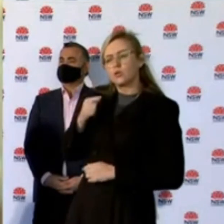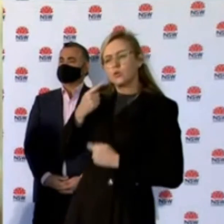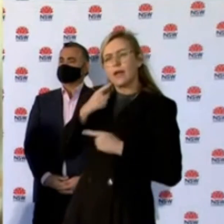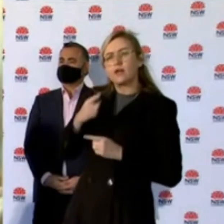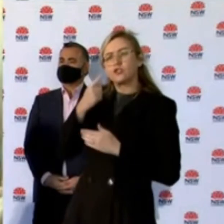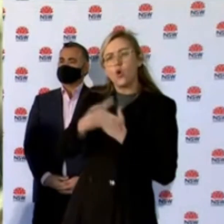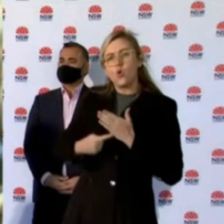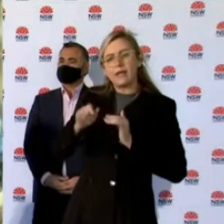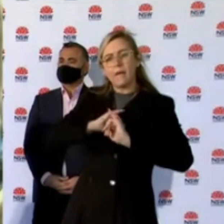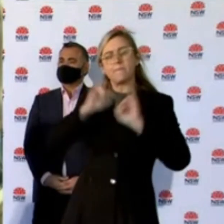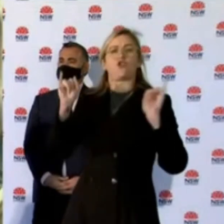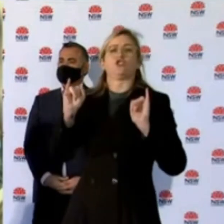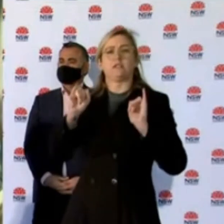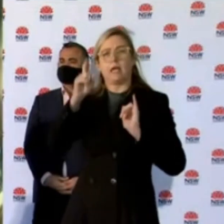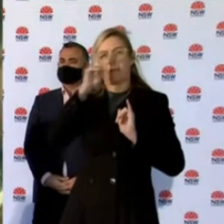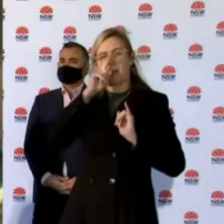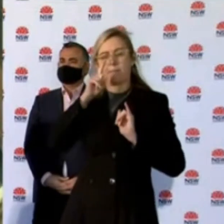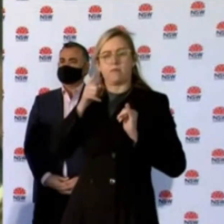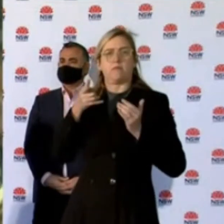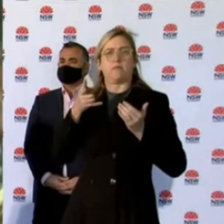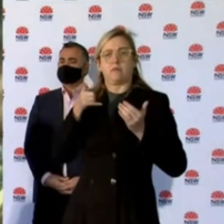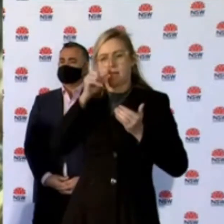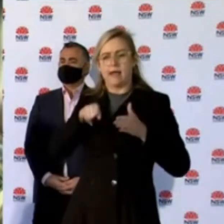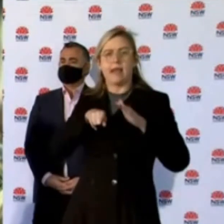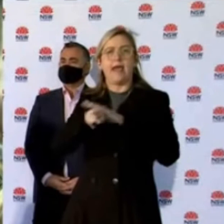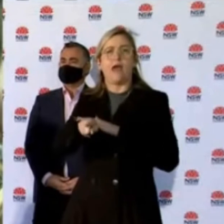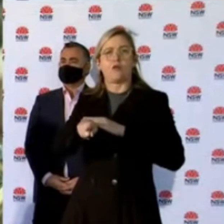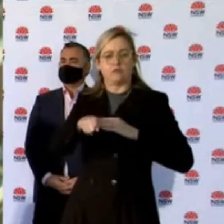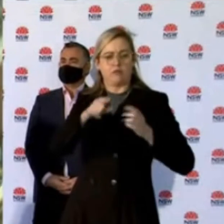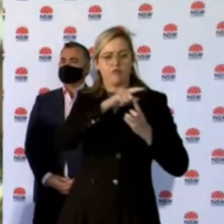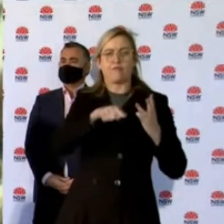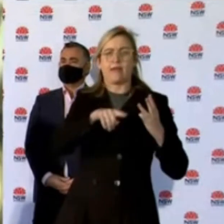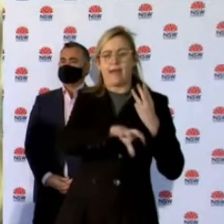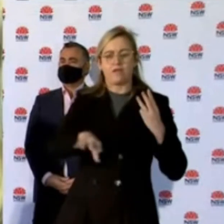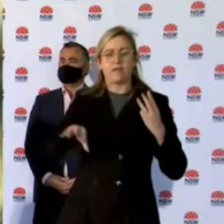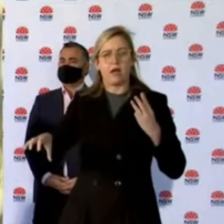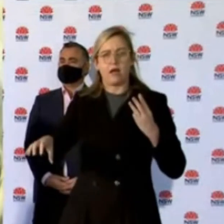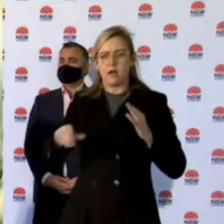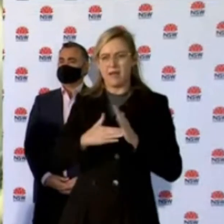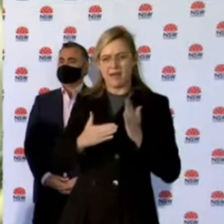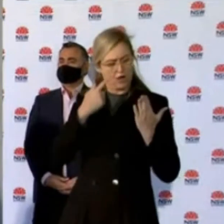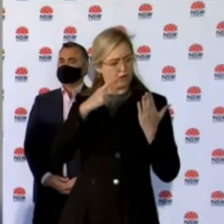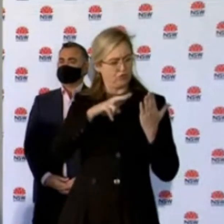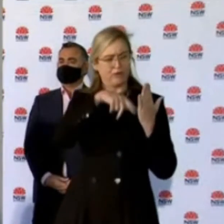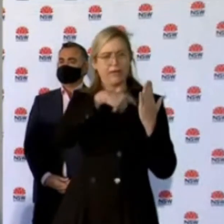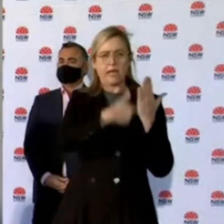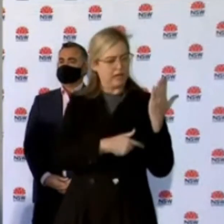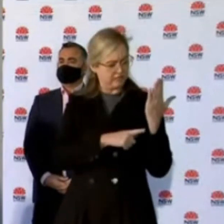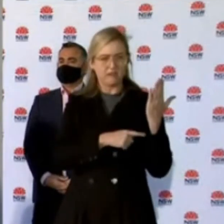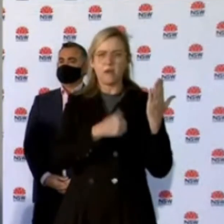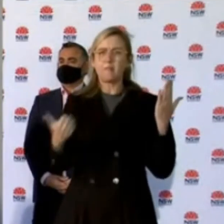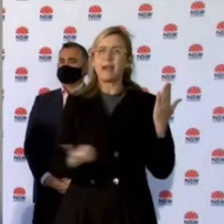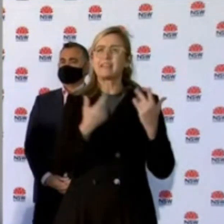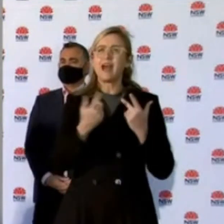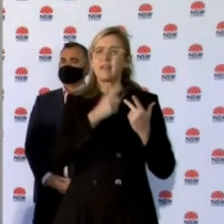people this morning thought they couldn't go to work, but now they can. It's awfully confusing, isn't it, Premier? Oh, look, we understand that within the first